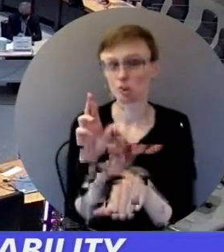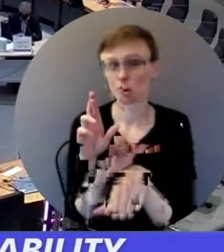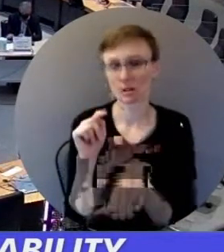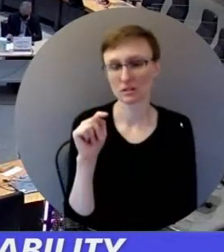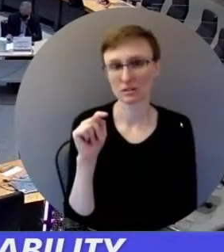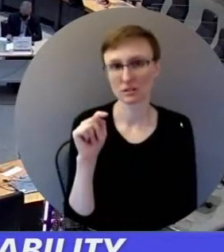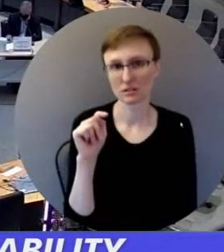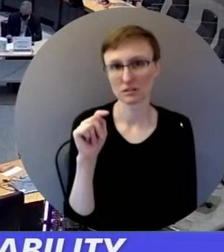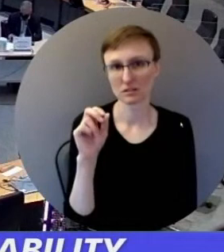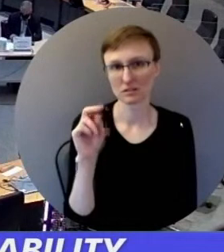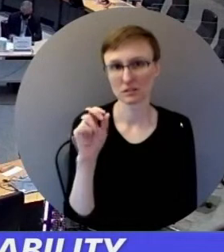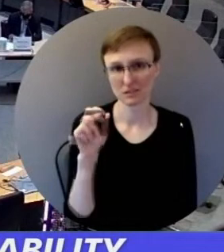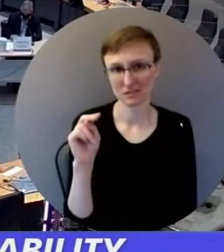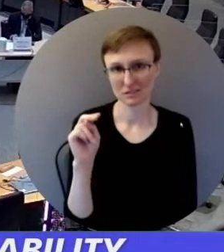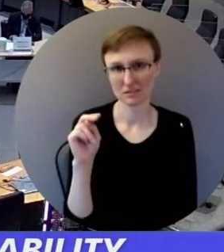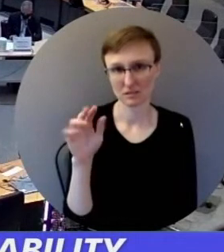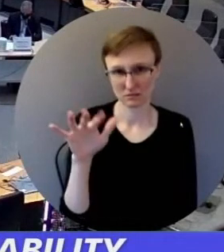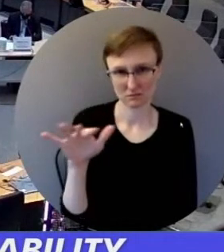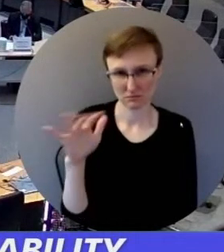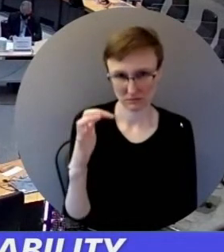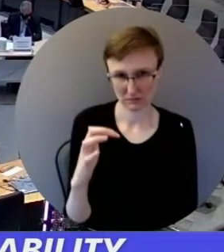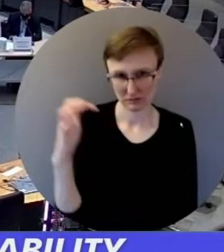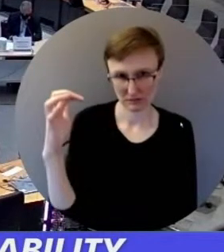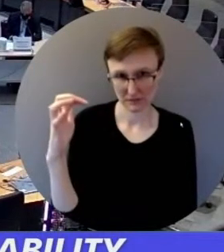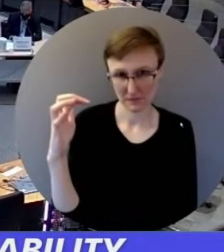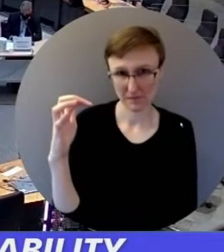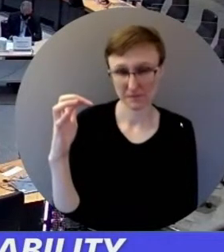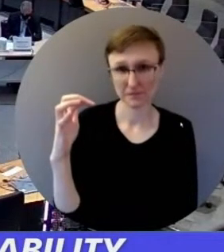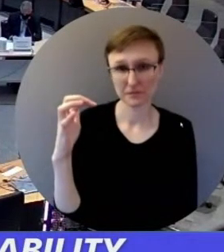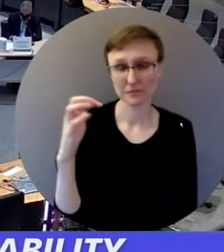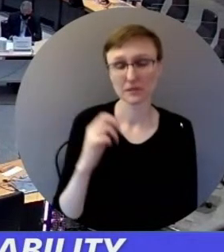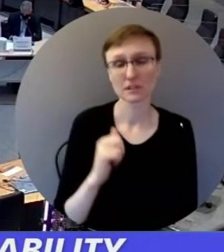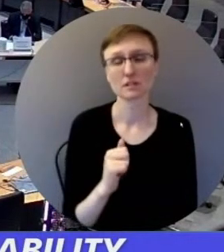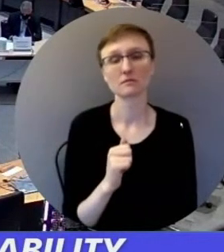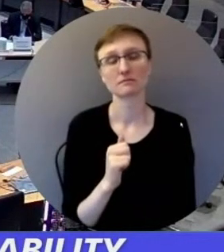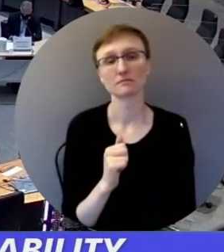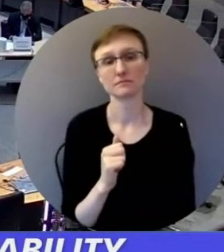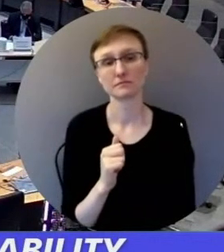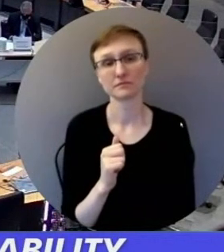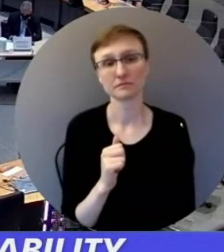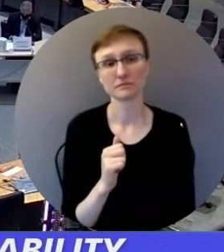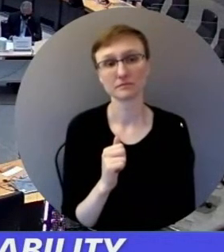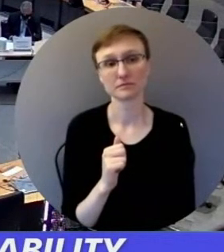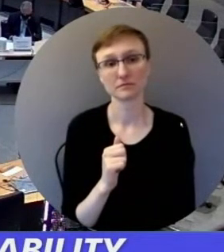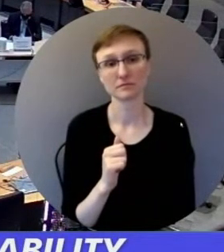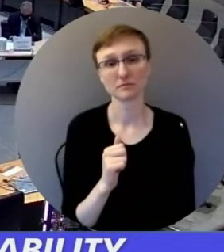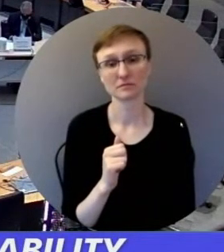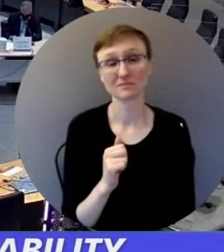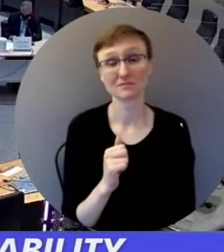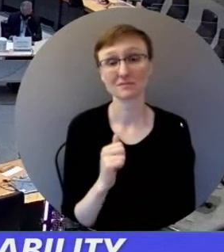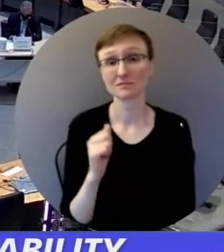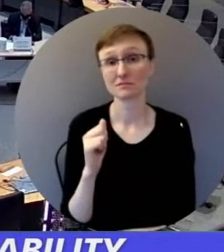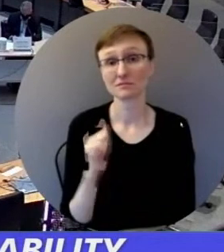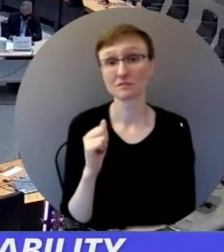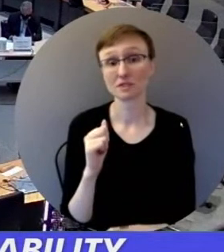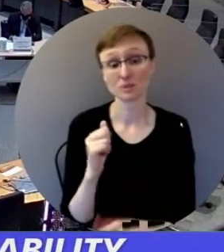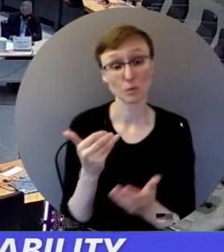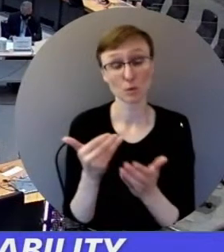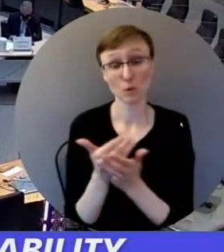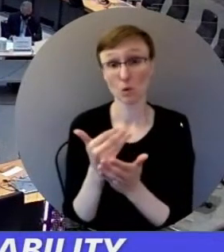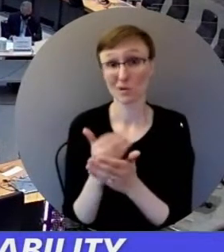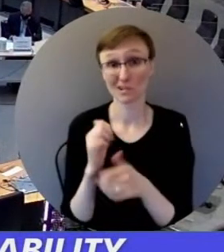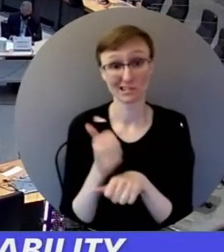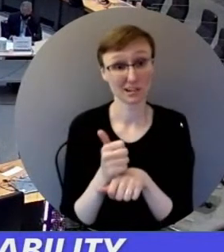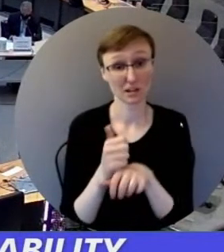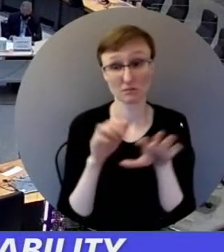10 years after we plan the new configuration of Lansdowne Park. Are